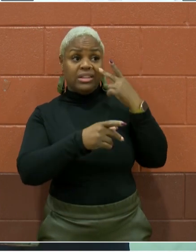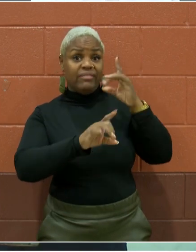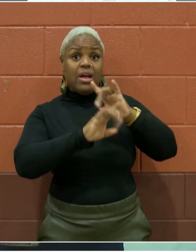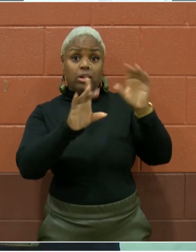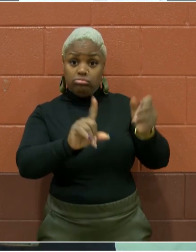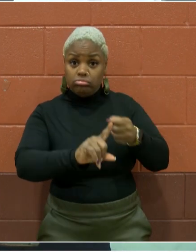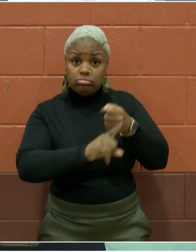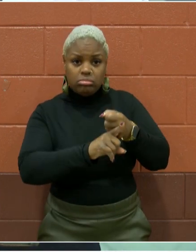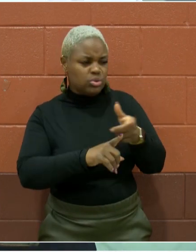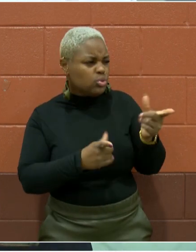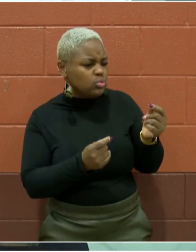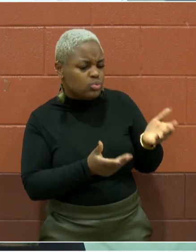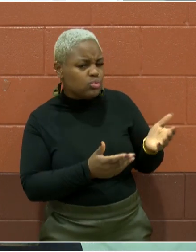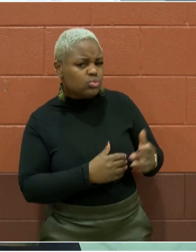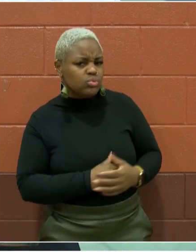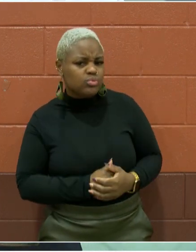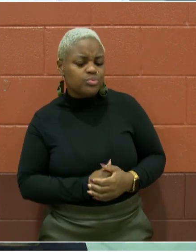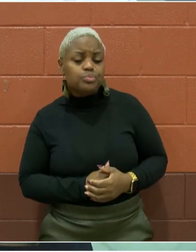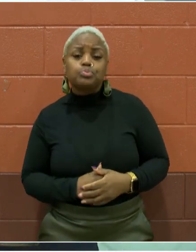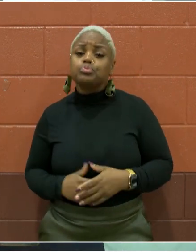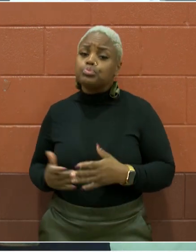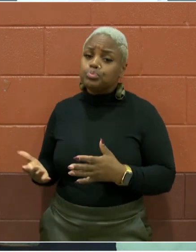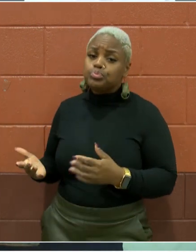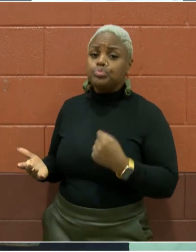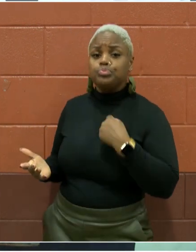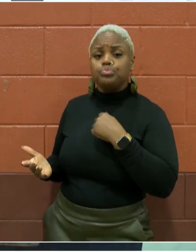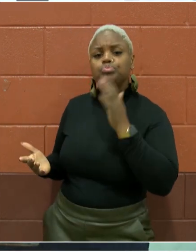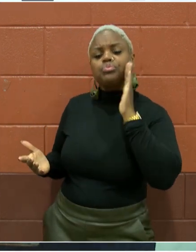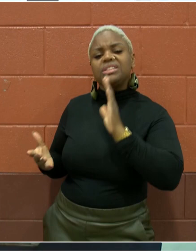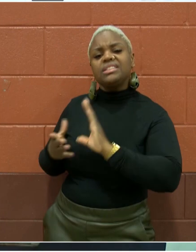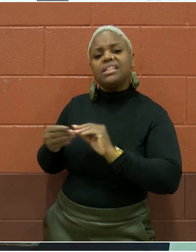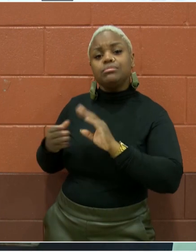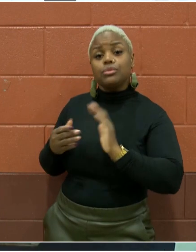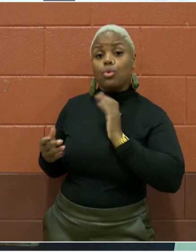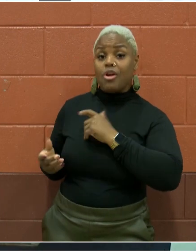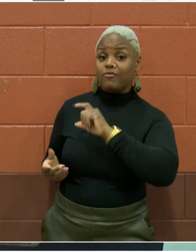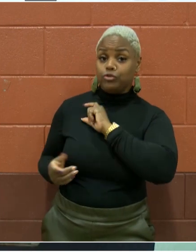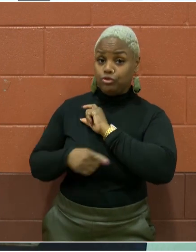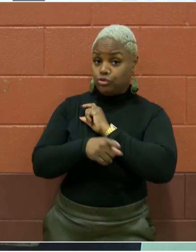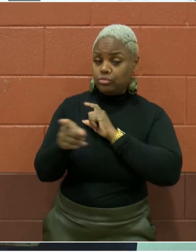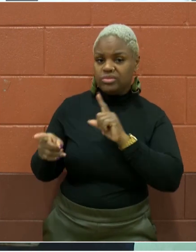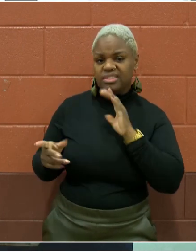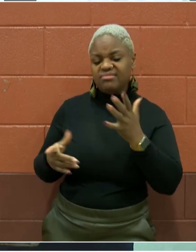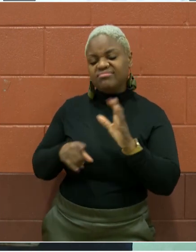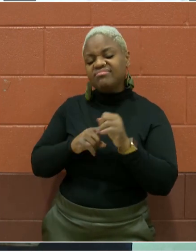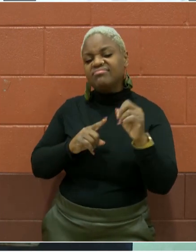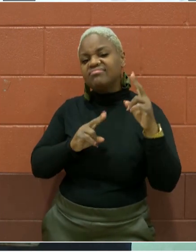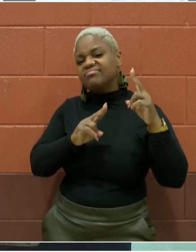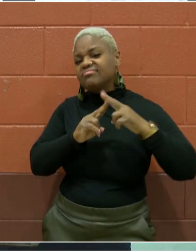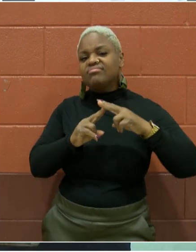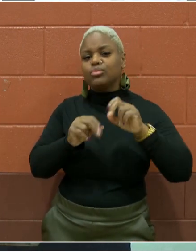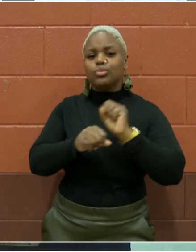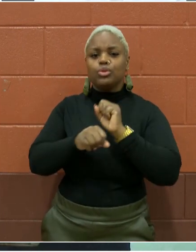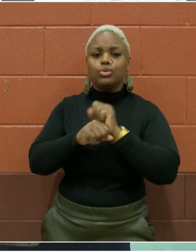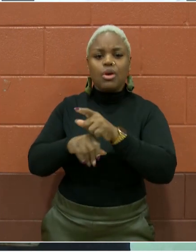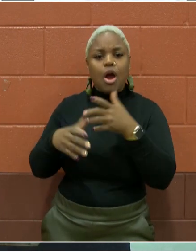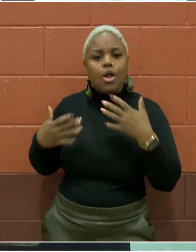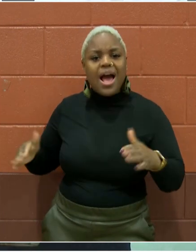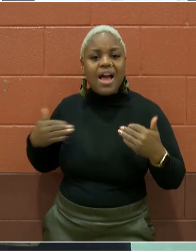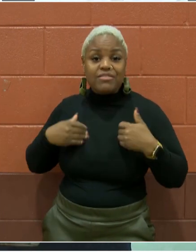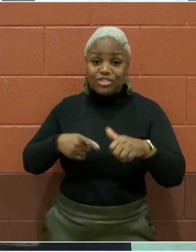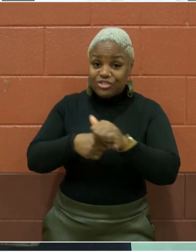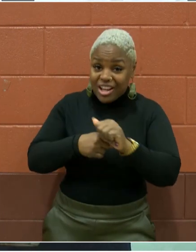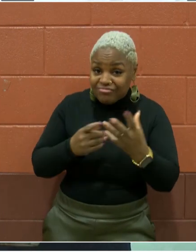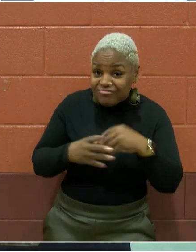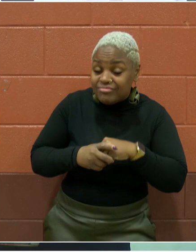say is that our officers have done a phenomenal job, especially since a lot of them have had the crisis intervention training. We've done a really great